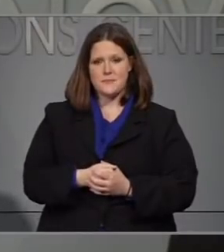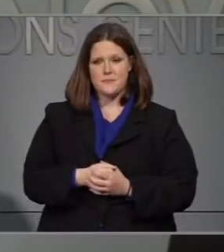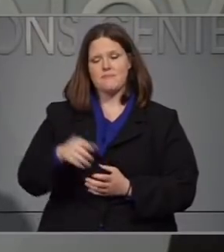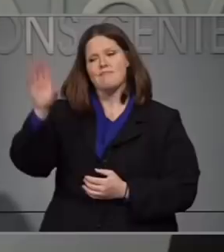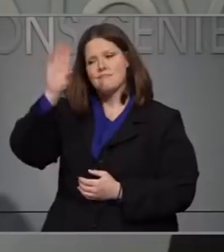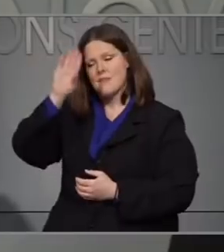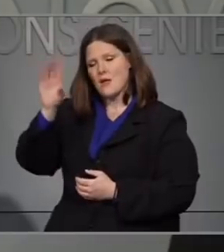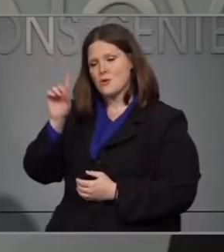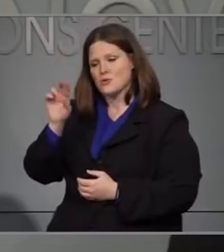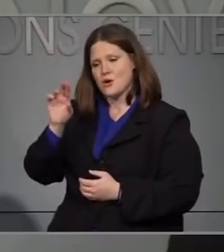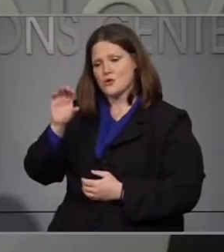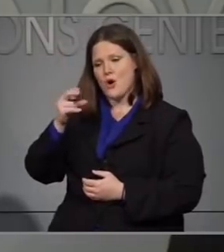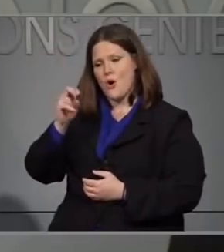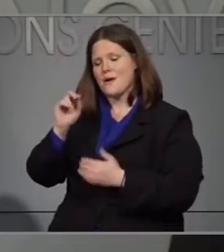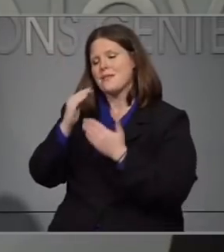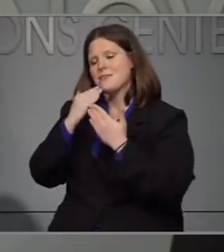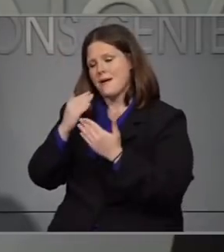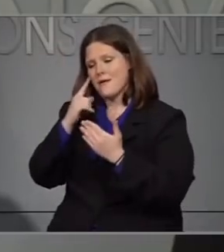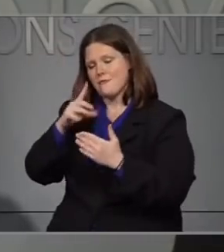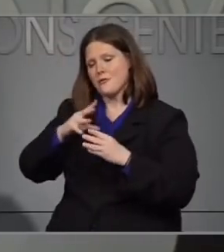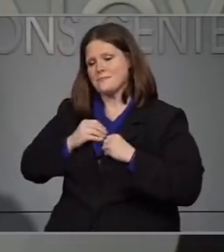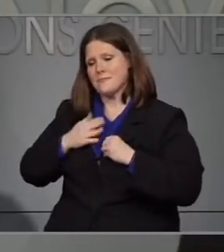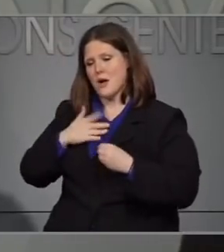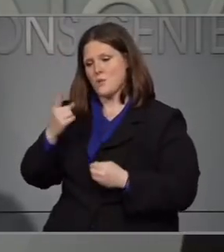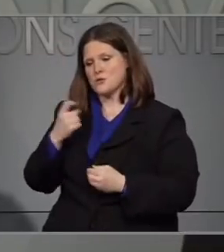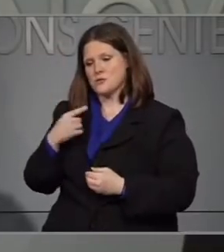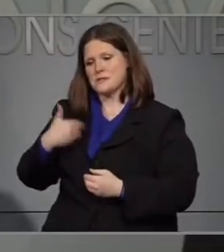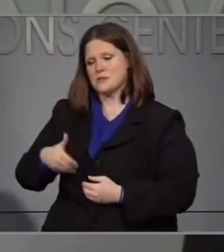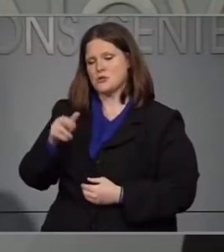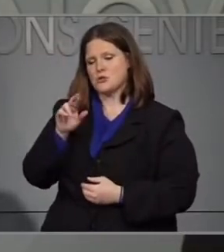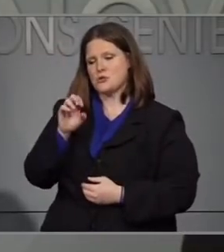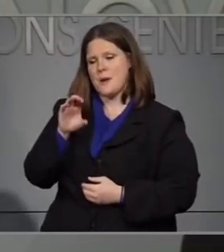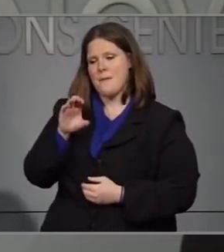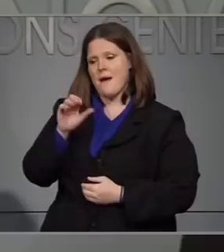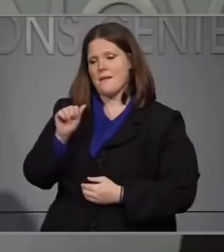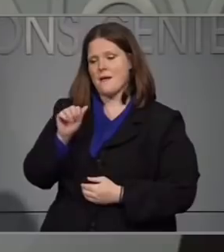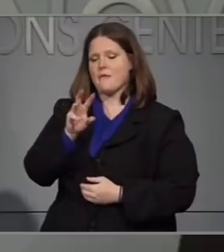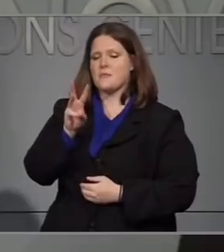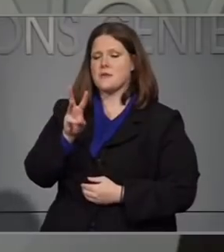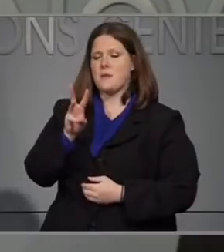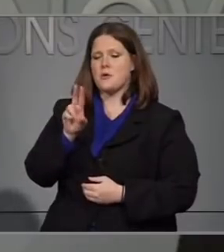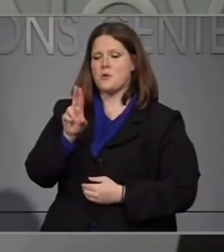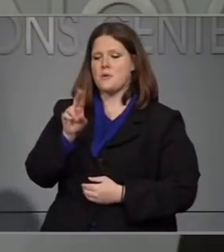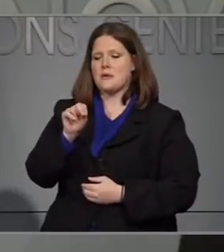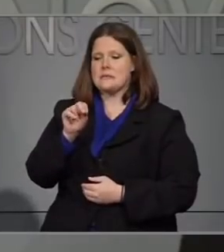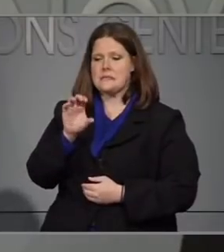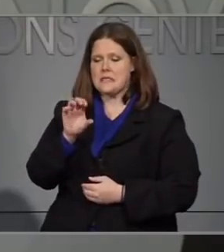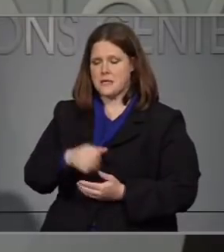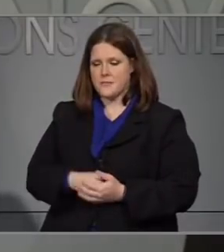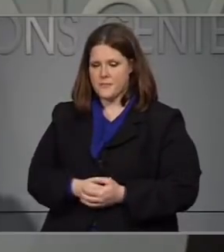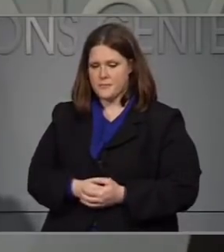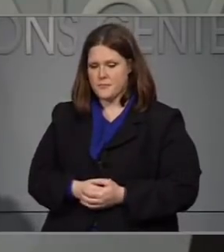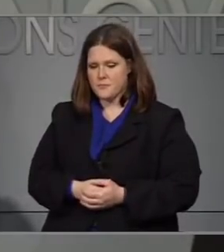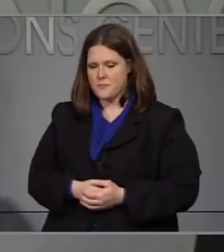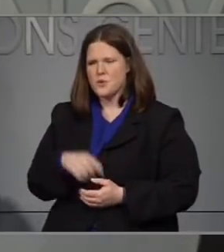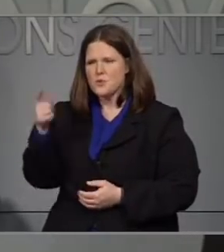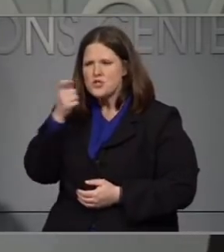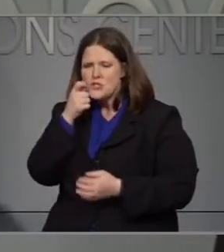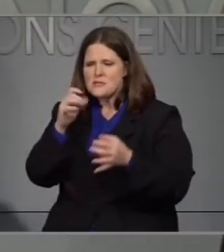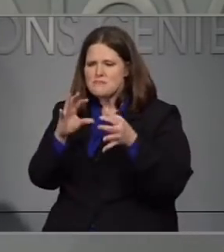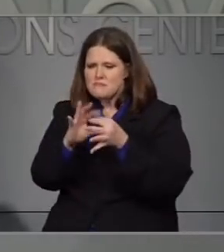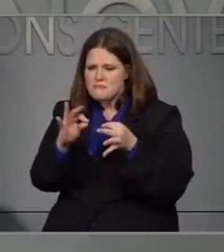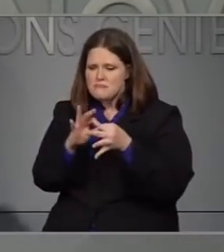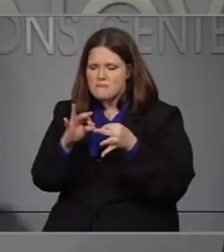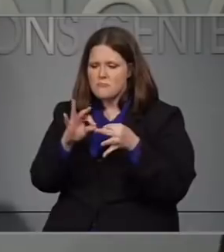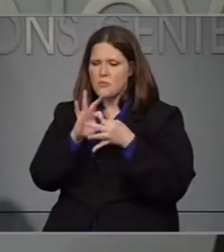Hi, Dr. Cohen. Thank you so much for taking my question. This is Rebecca Martinez from WUNC. I heard you just say,